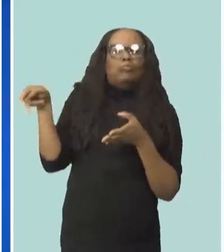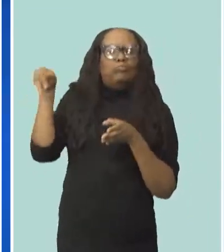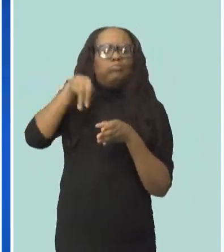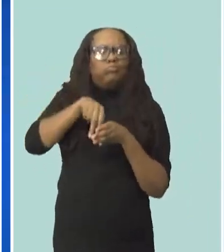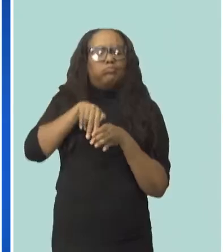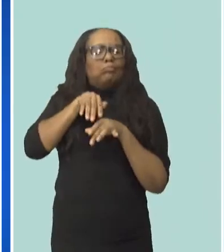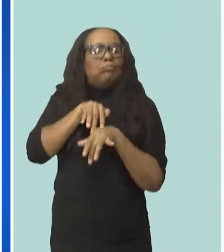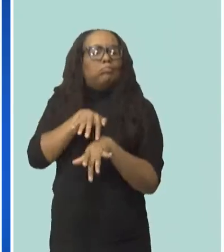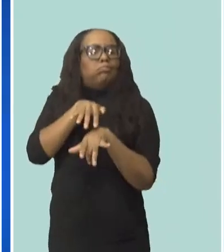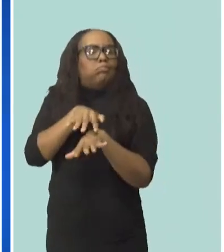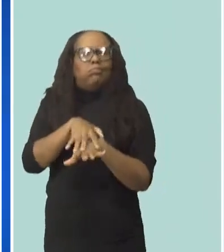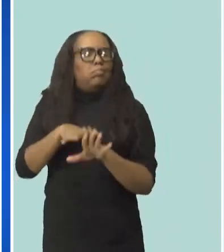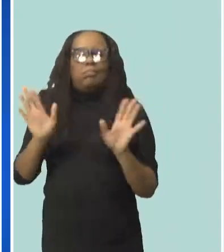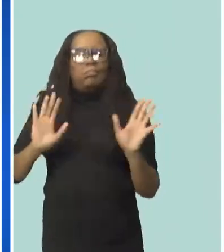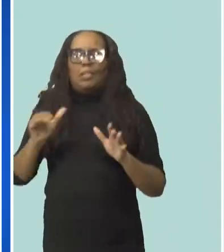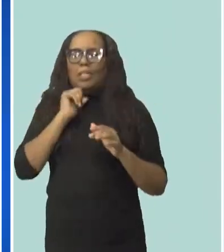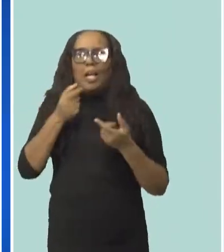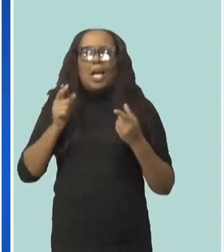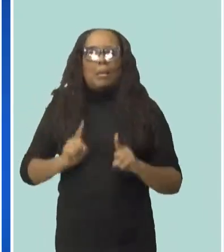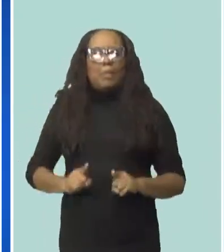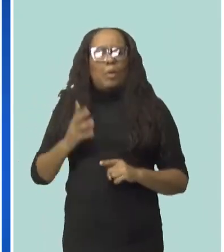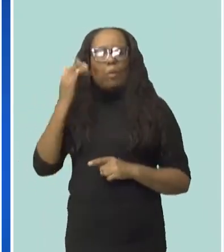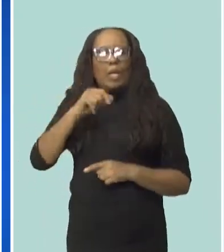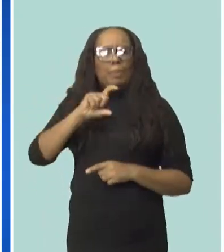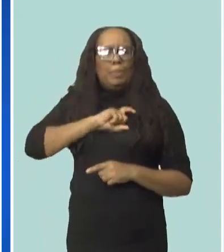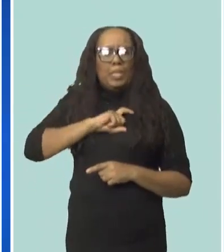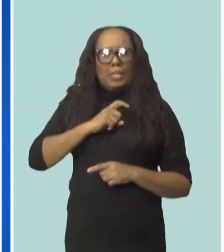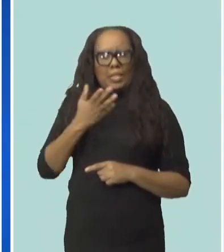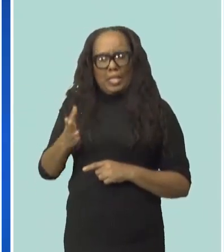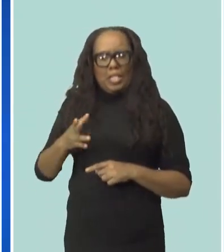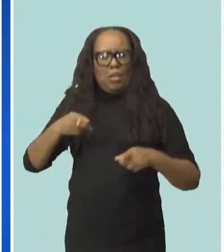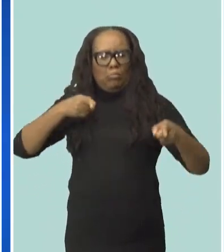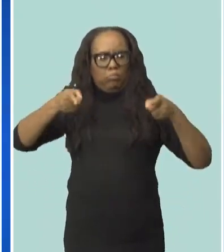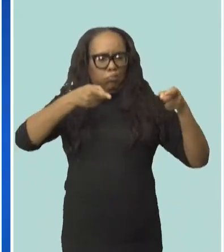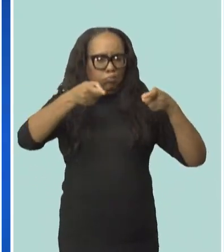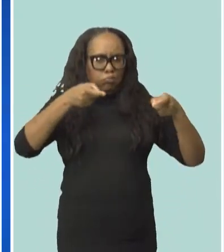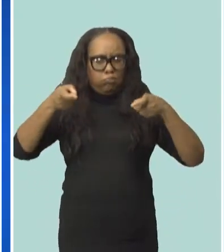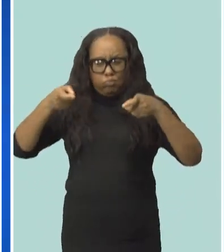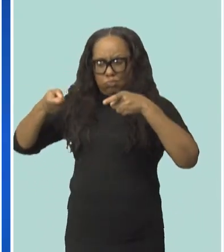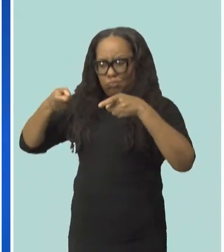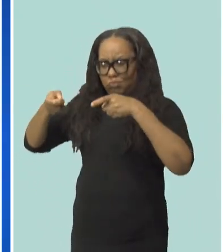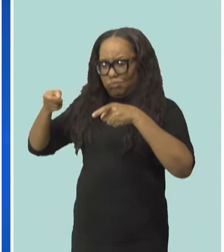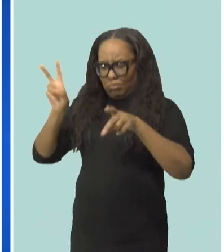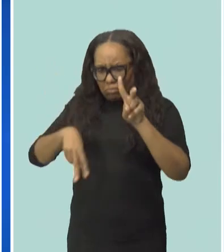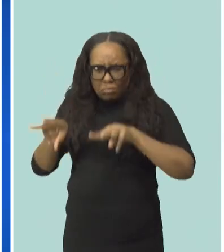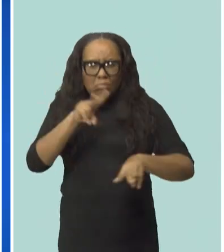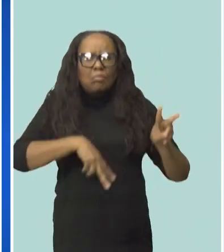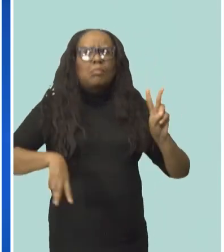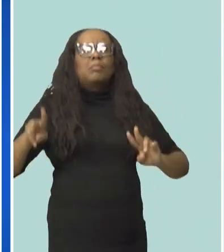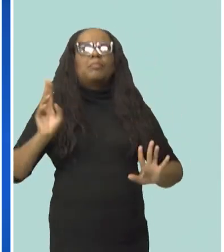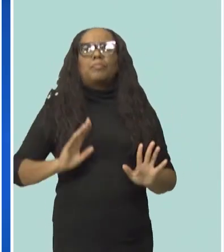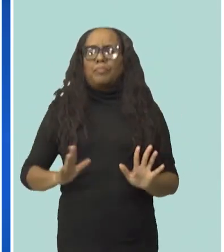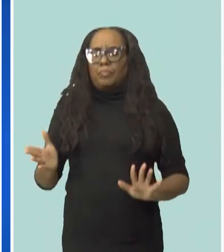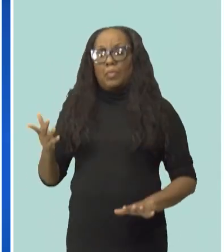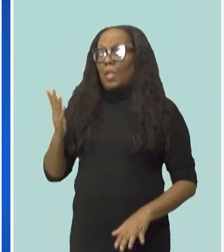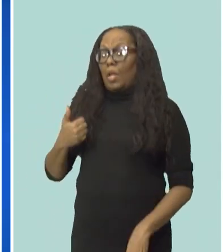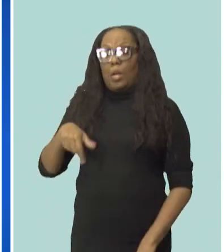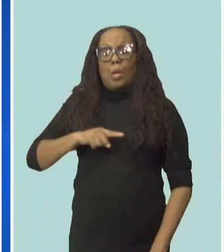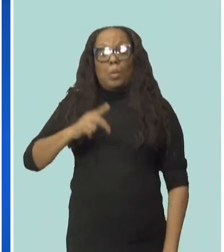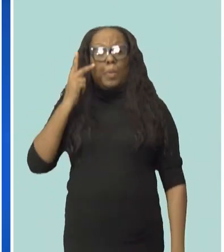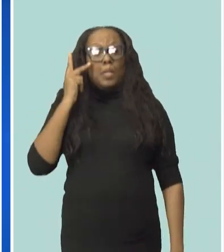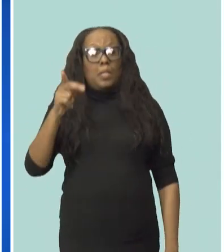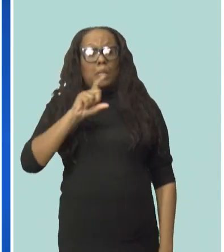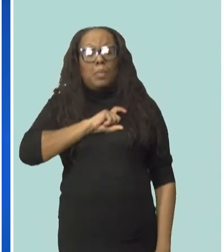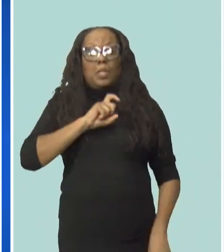during Grand Kadooment. Well, if we will take the new measures with the inclusion of the Barbados Police Service working with the